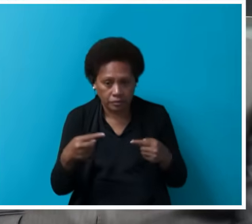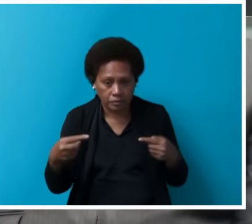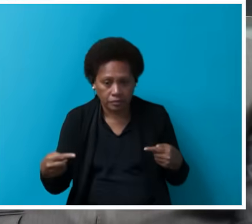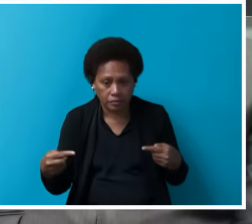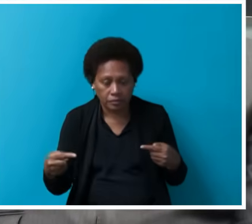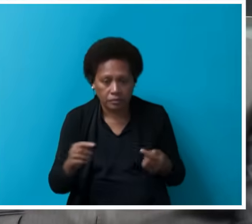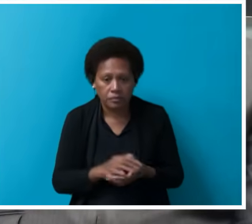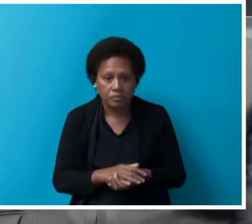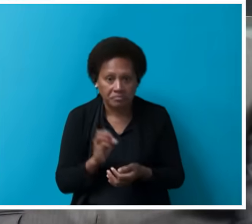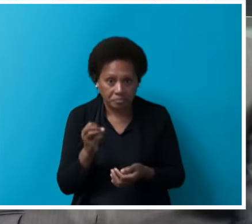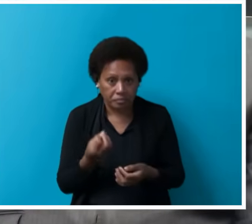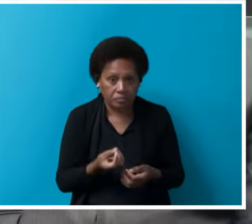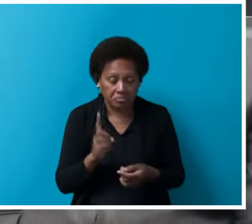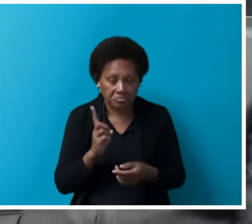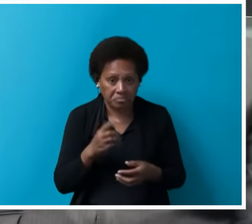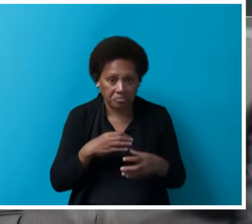panic.